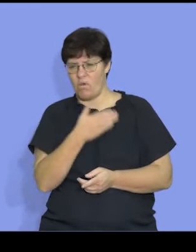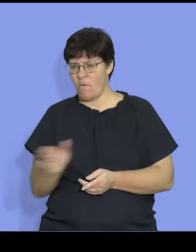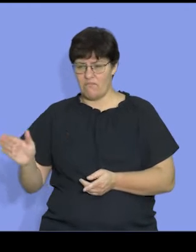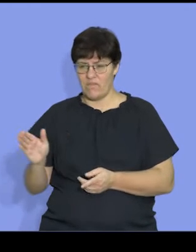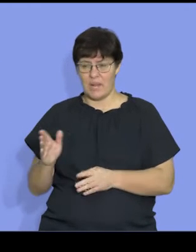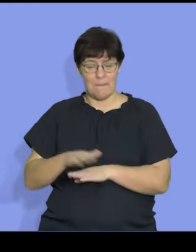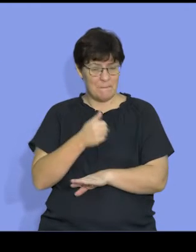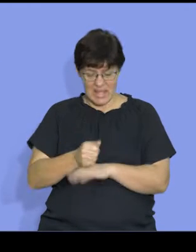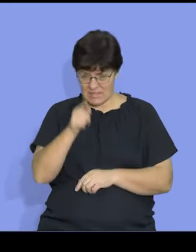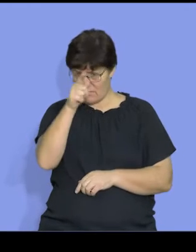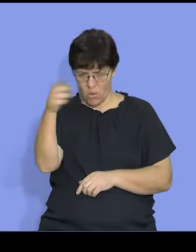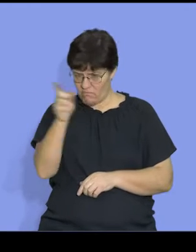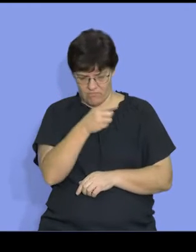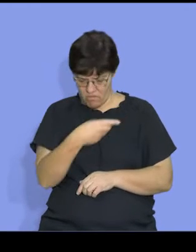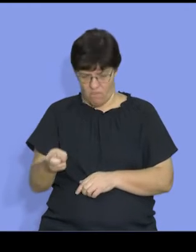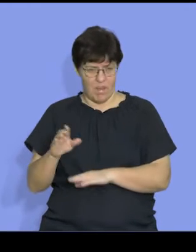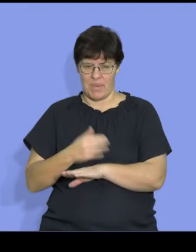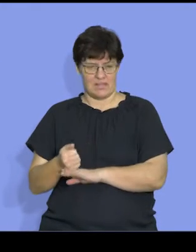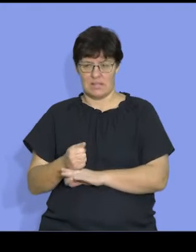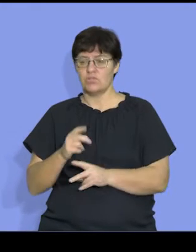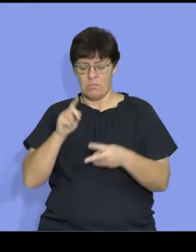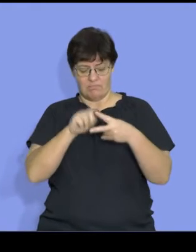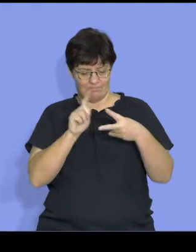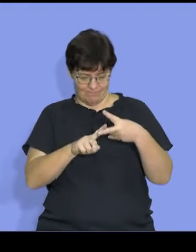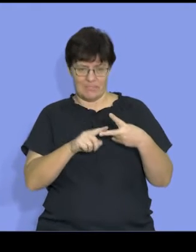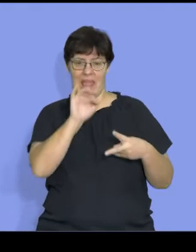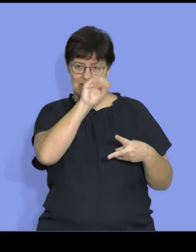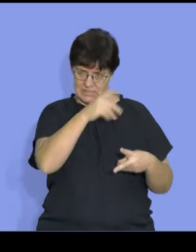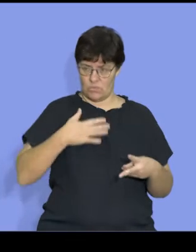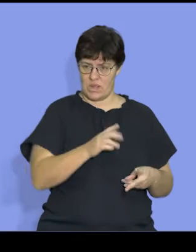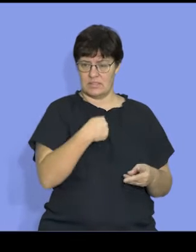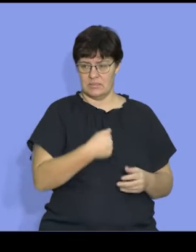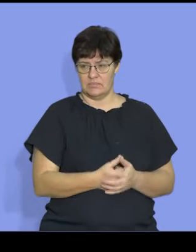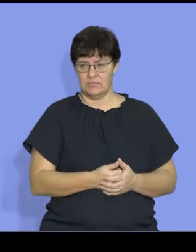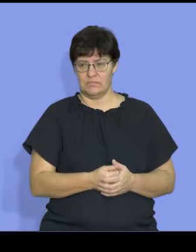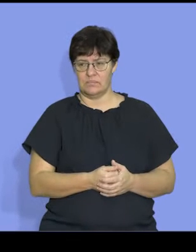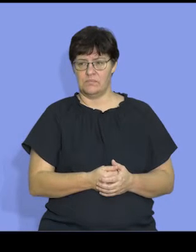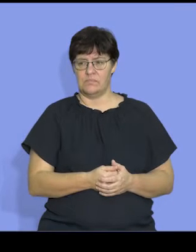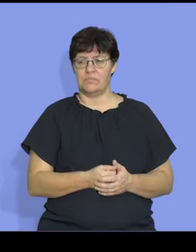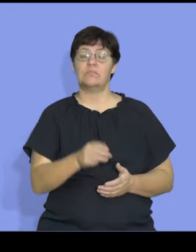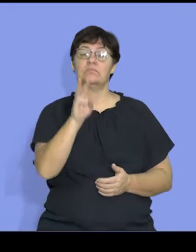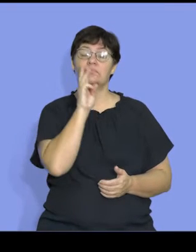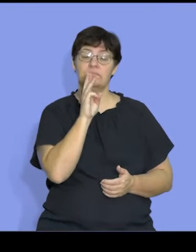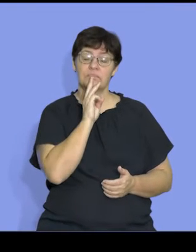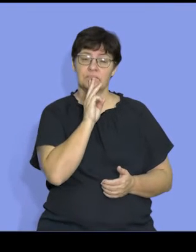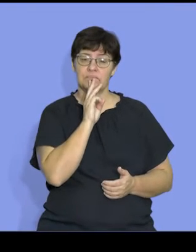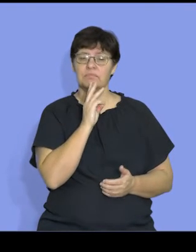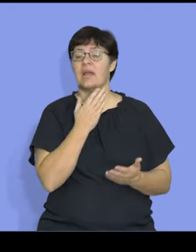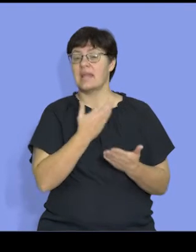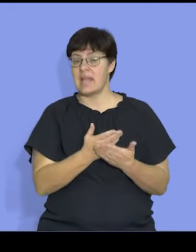do with the base, we eliminate. So we're left with two possible options, okay? So it says water can act